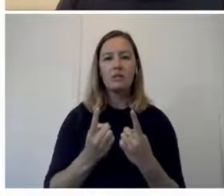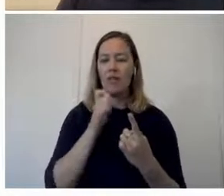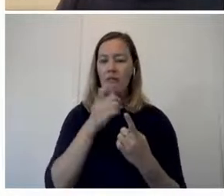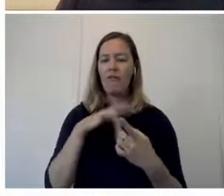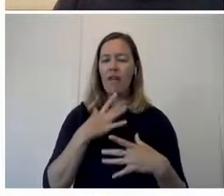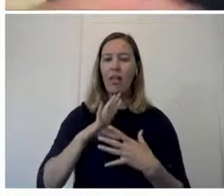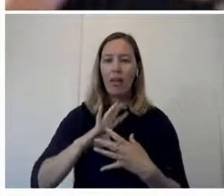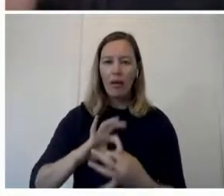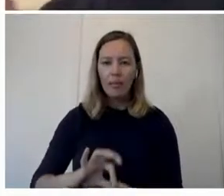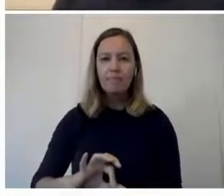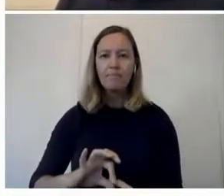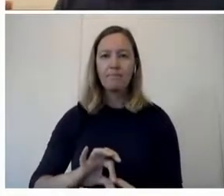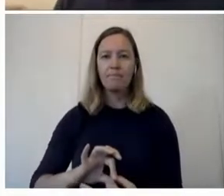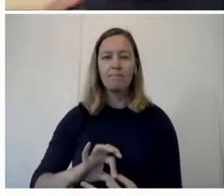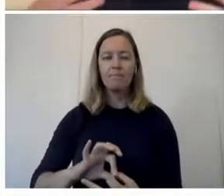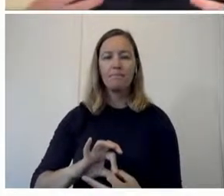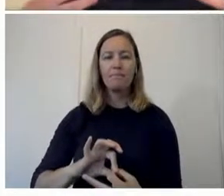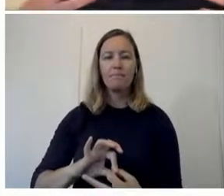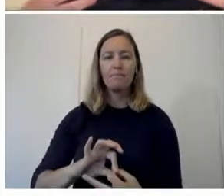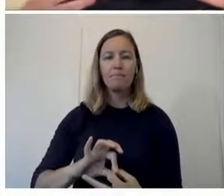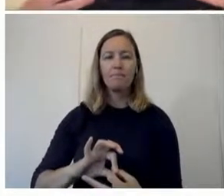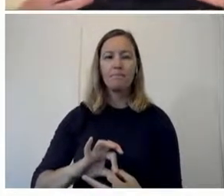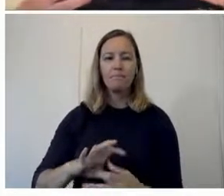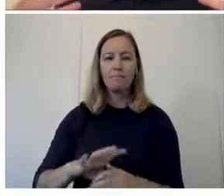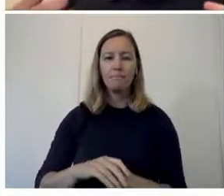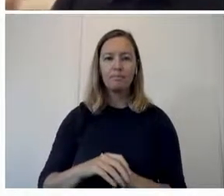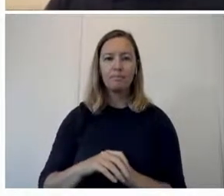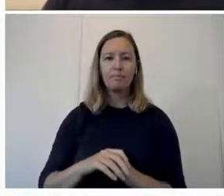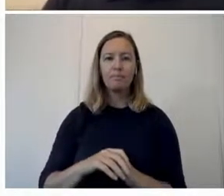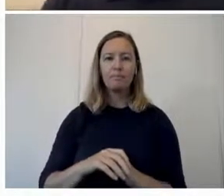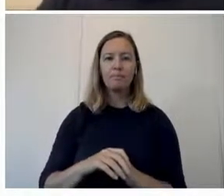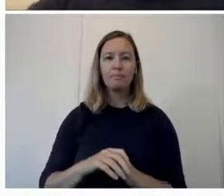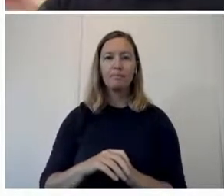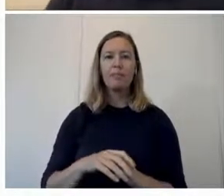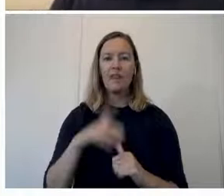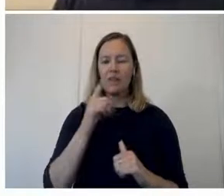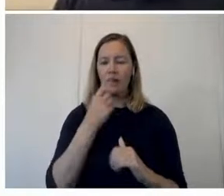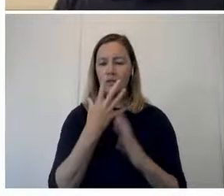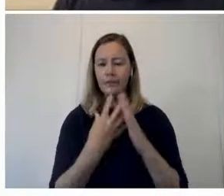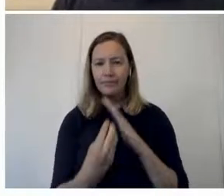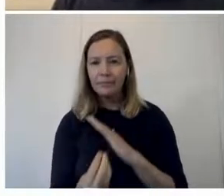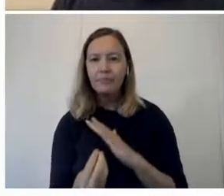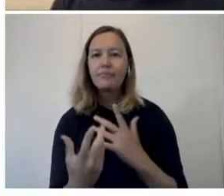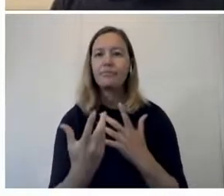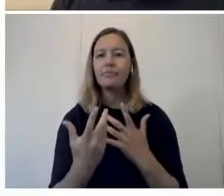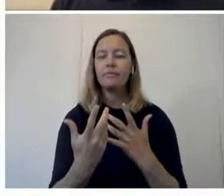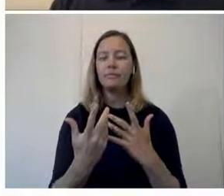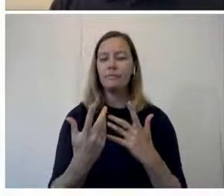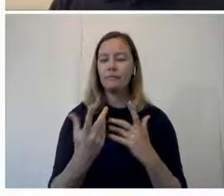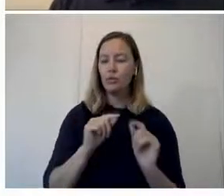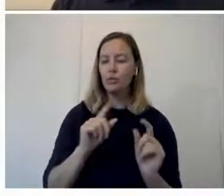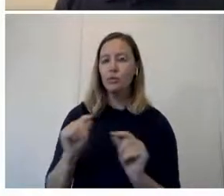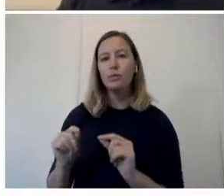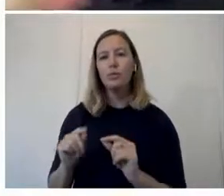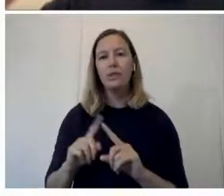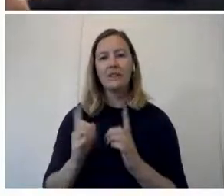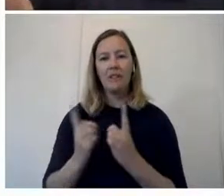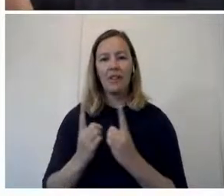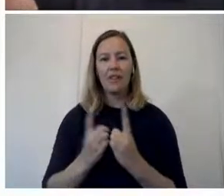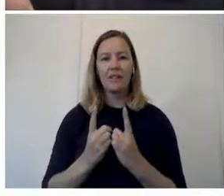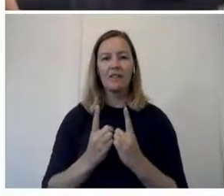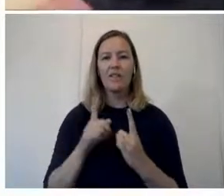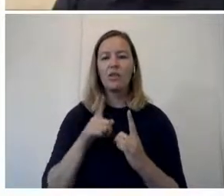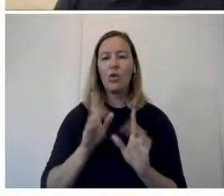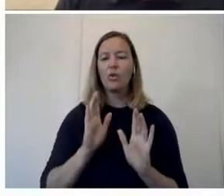absorbing, affective, that kind of can lose themselves in, changes their mood. And they don't hanker after